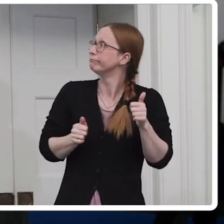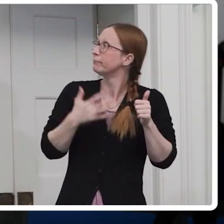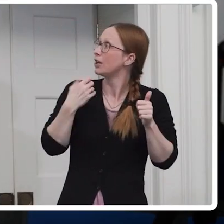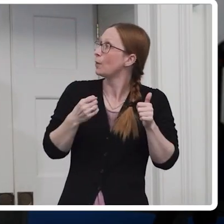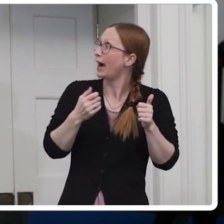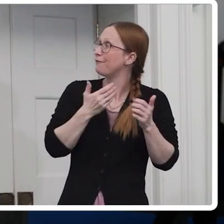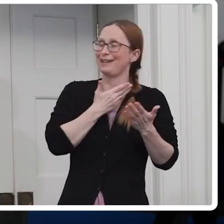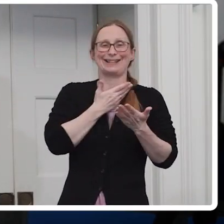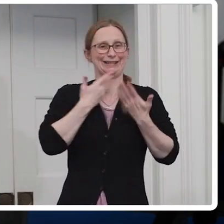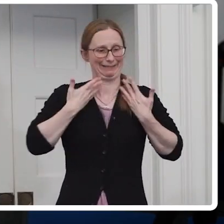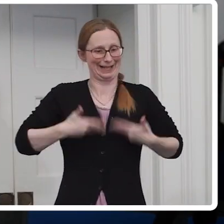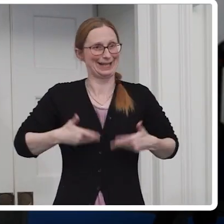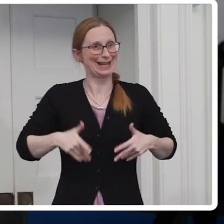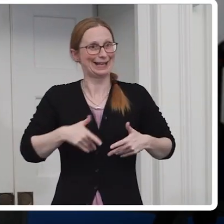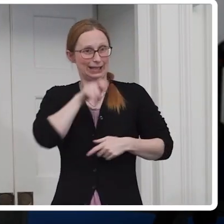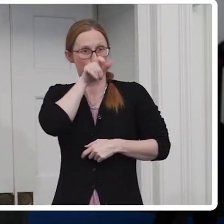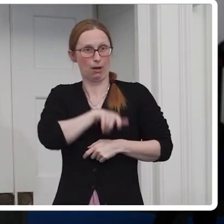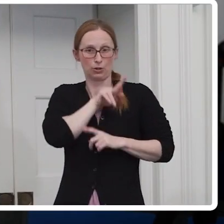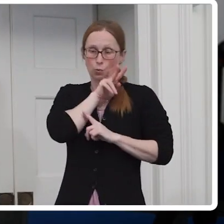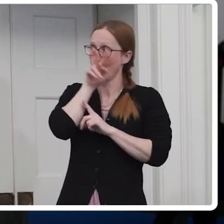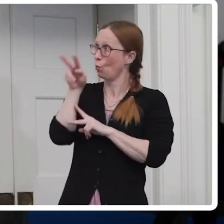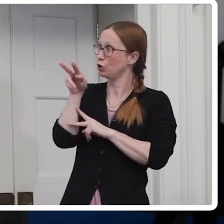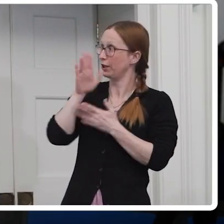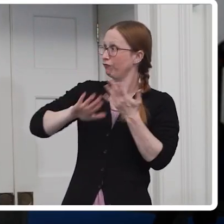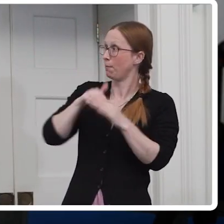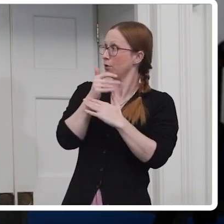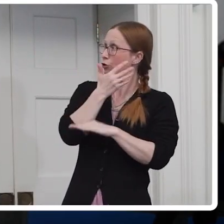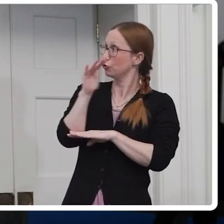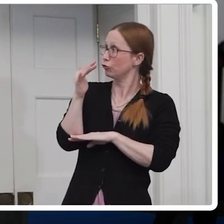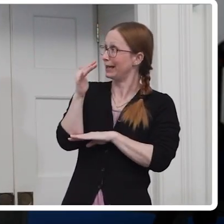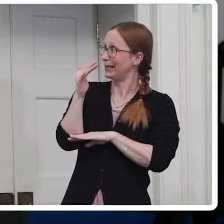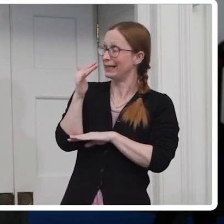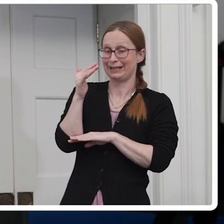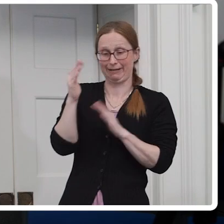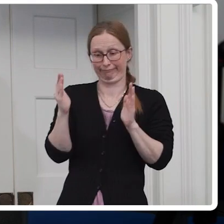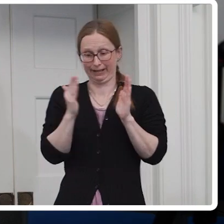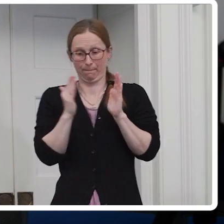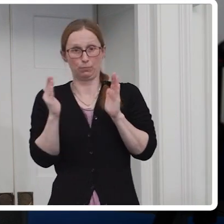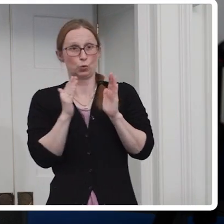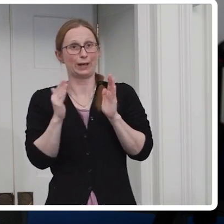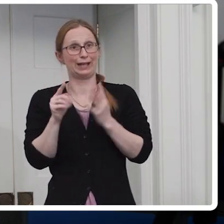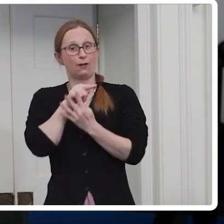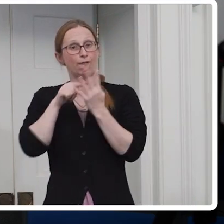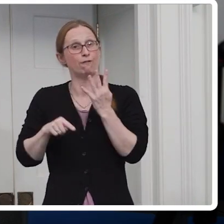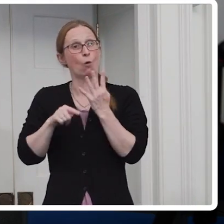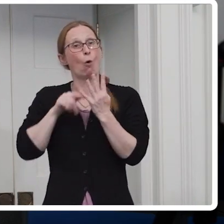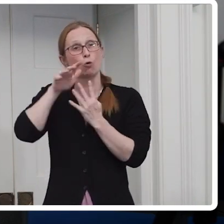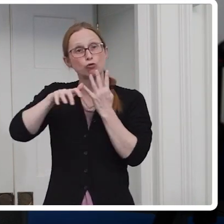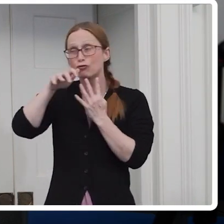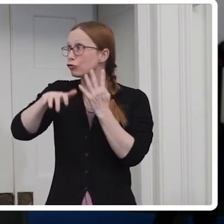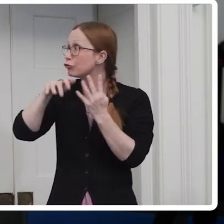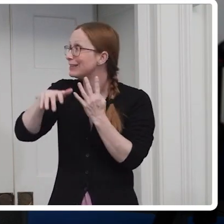on the far right you've got a naked seated figure that looks towards them from behind a tree stump. And in the space between these figures there are